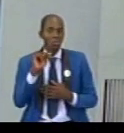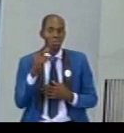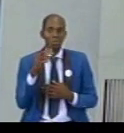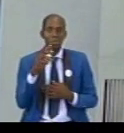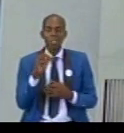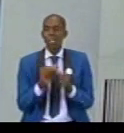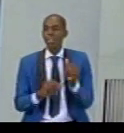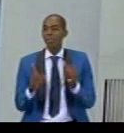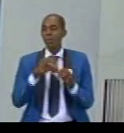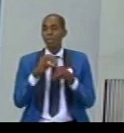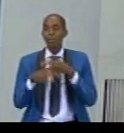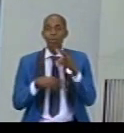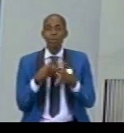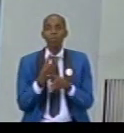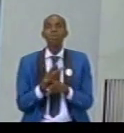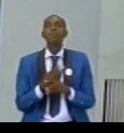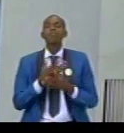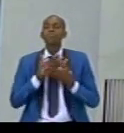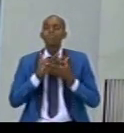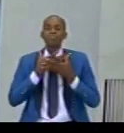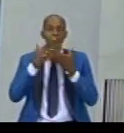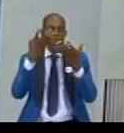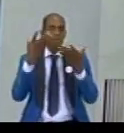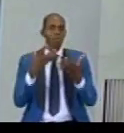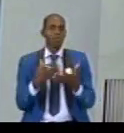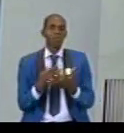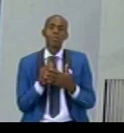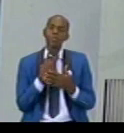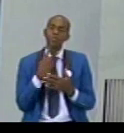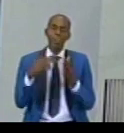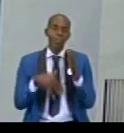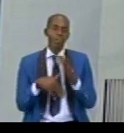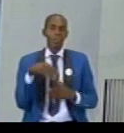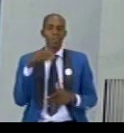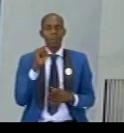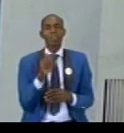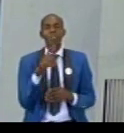up. I'm waiting for the person to shout there.